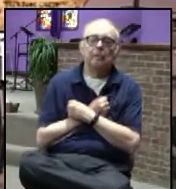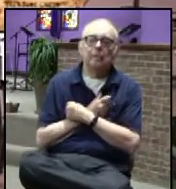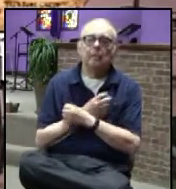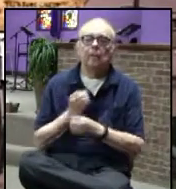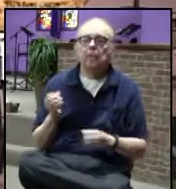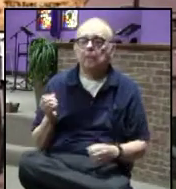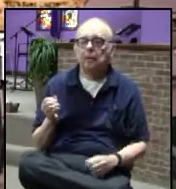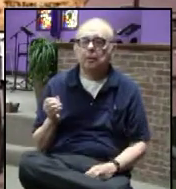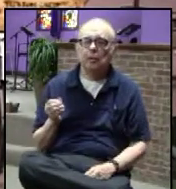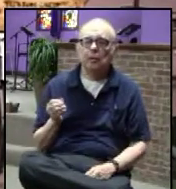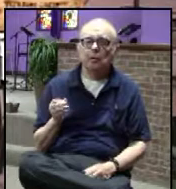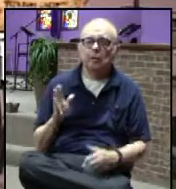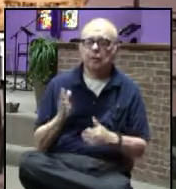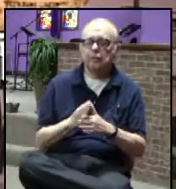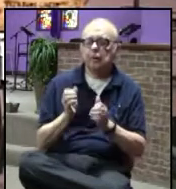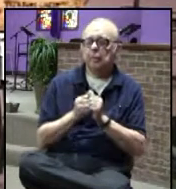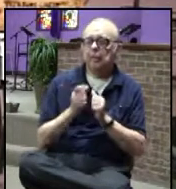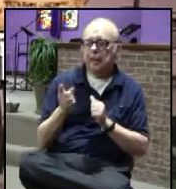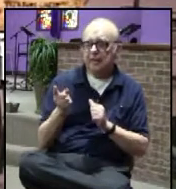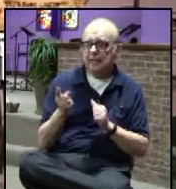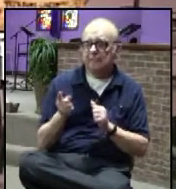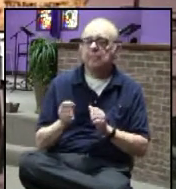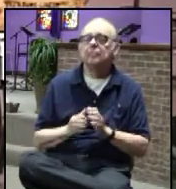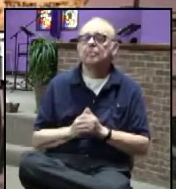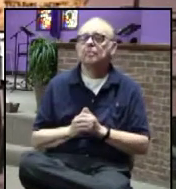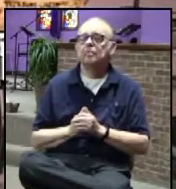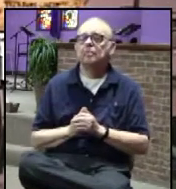And we'll share with you where it's at.